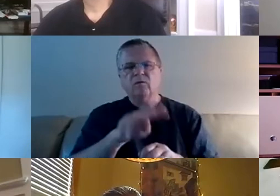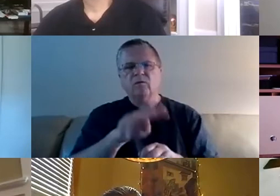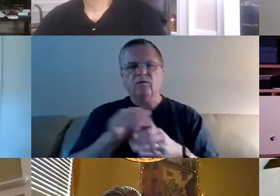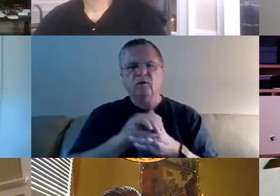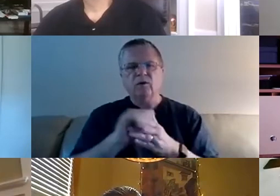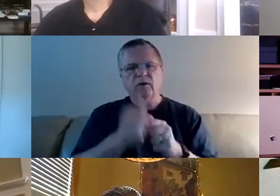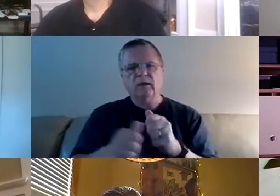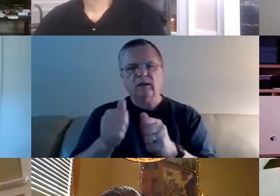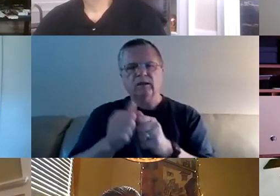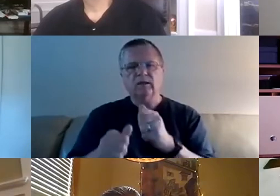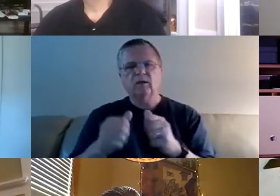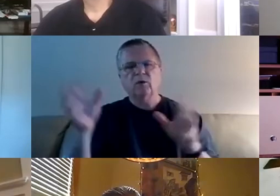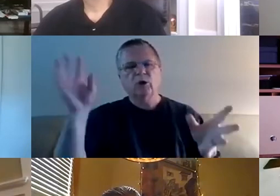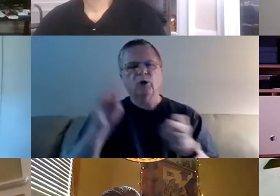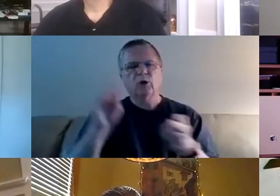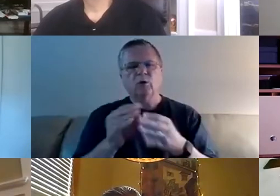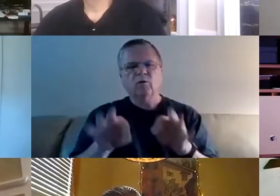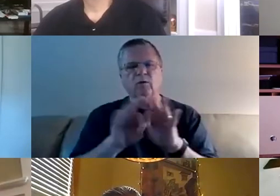total value of